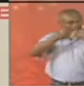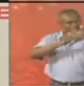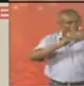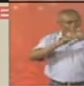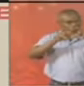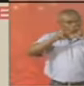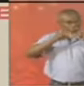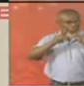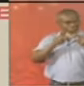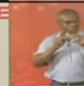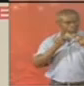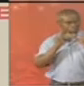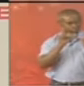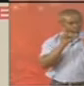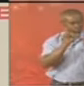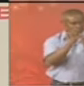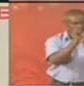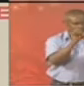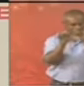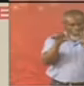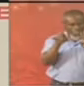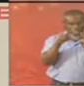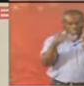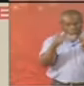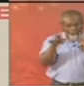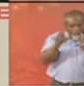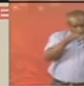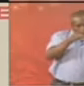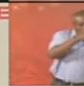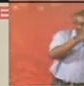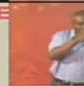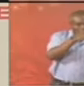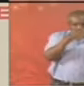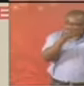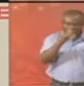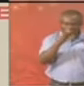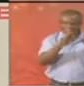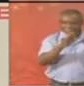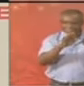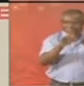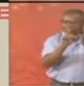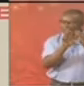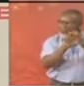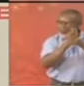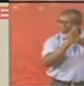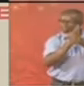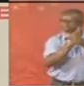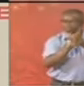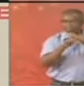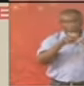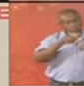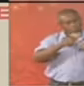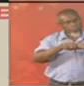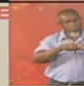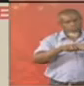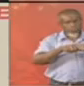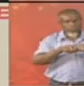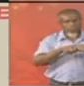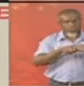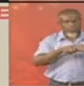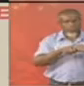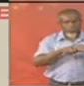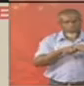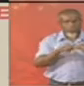non-infected individual and transmitting virus. So when you have large-scale problems in terms of